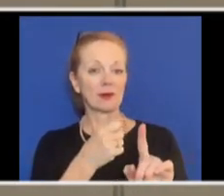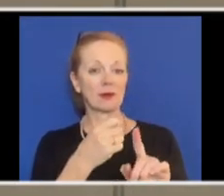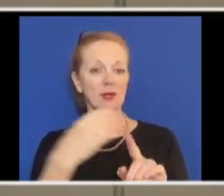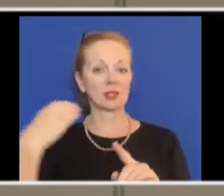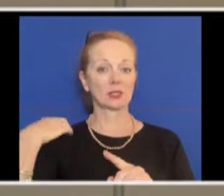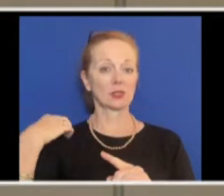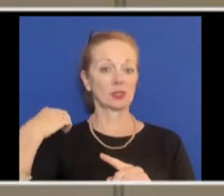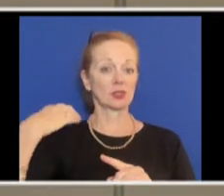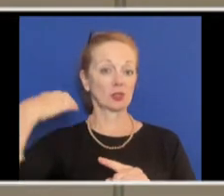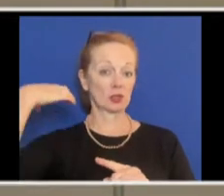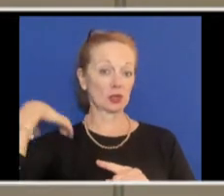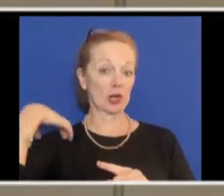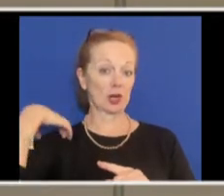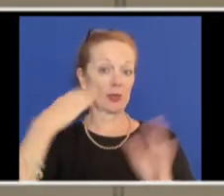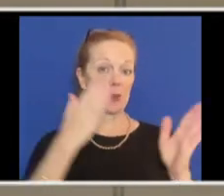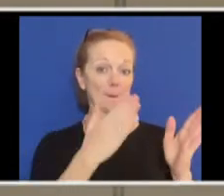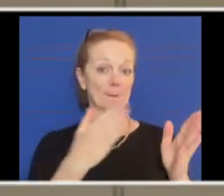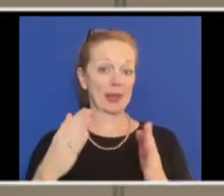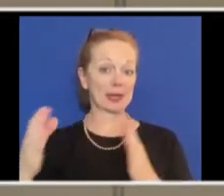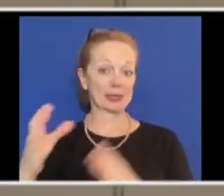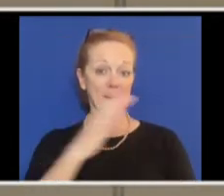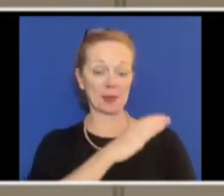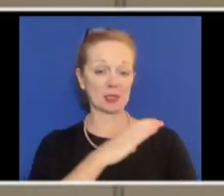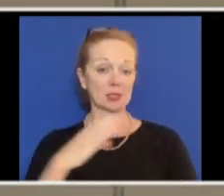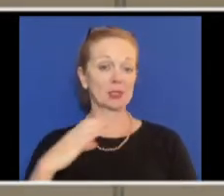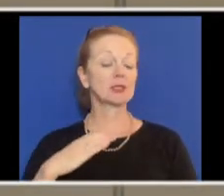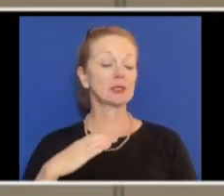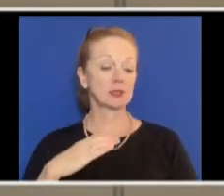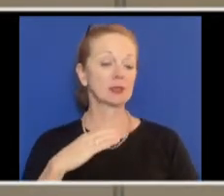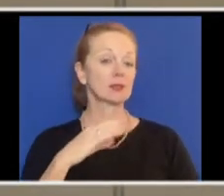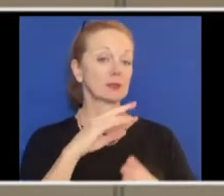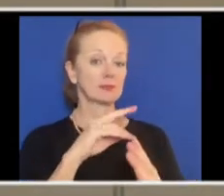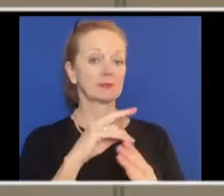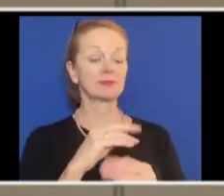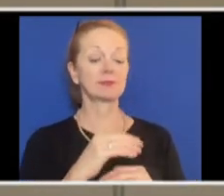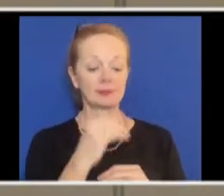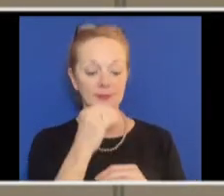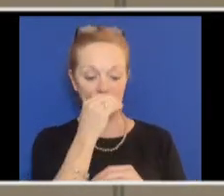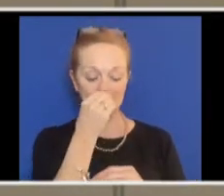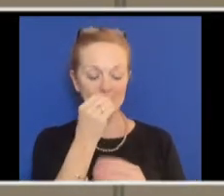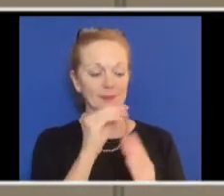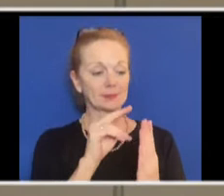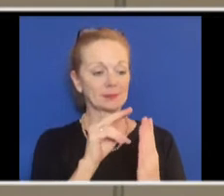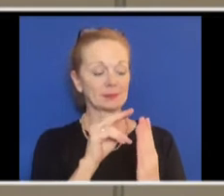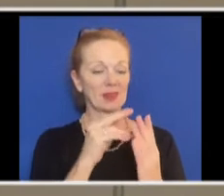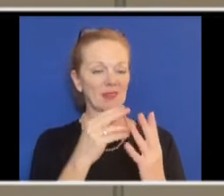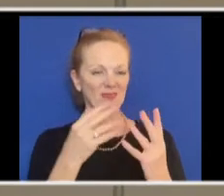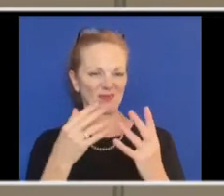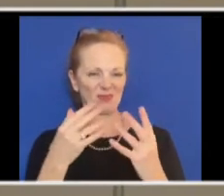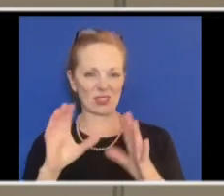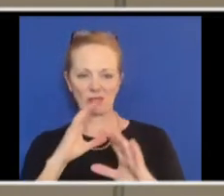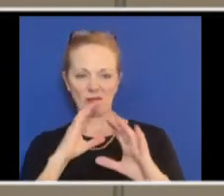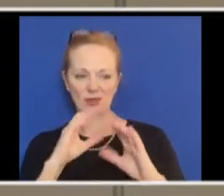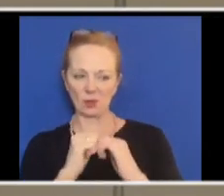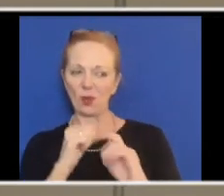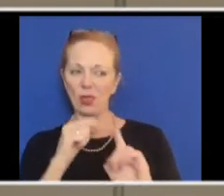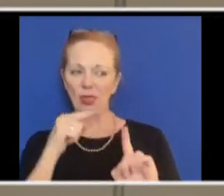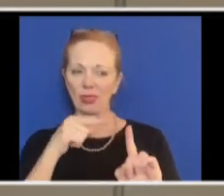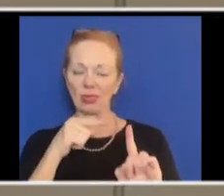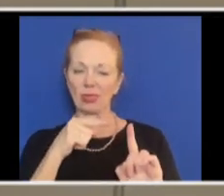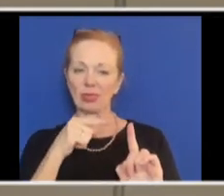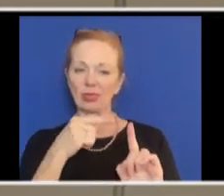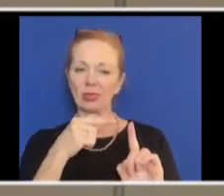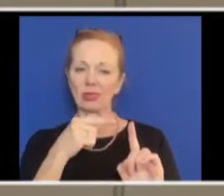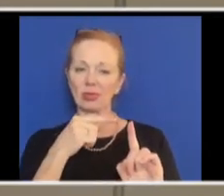Planning Commission um uh you know after a conversation with her uh